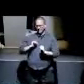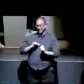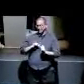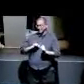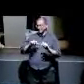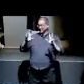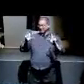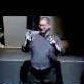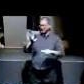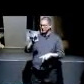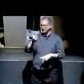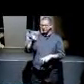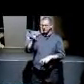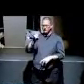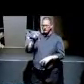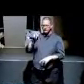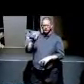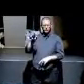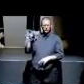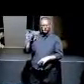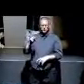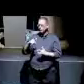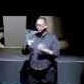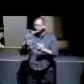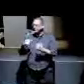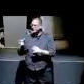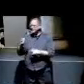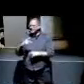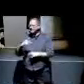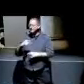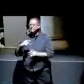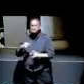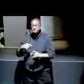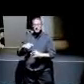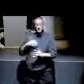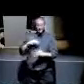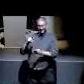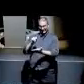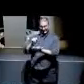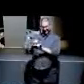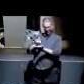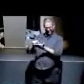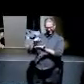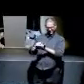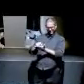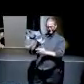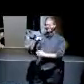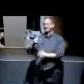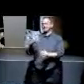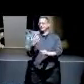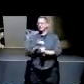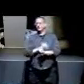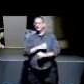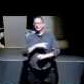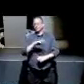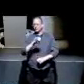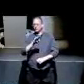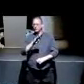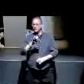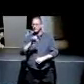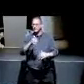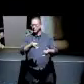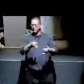Back, Red Rider, as the governor suggested, written when I was a student, and then later winning the awards with the Drama Desk and the OB Awards.